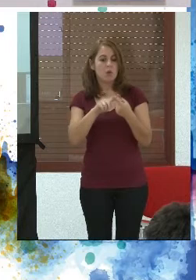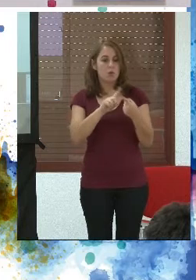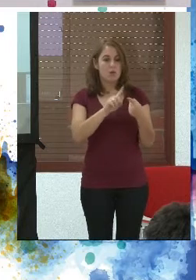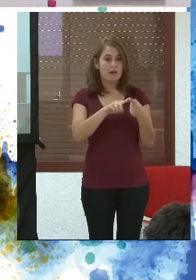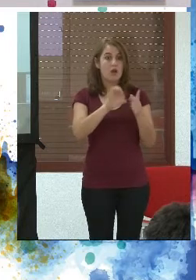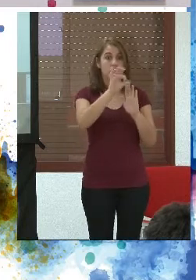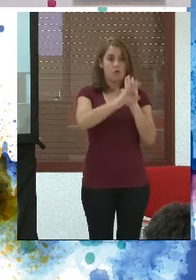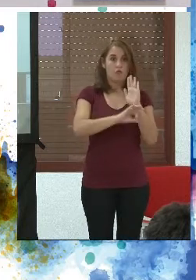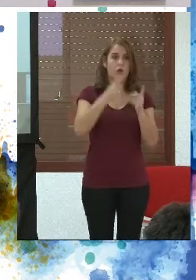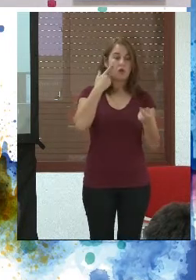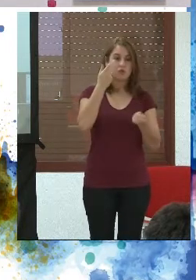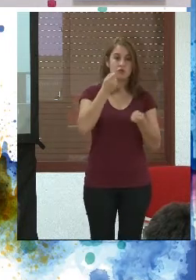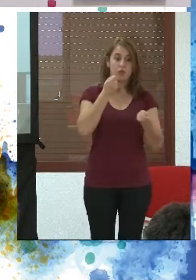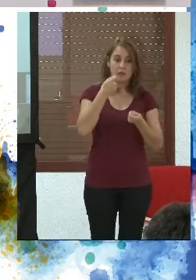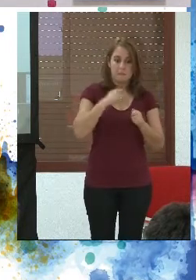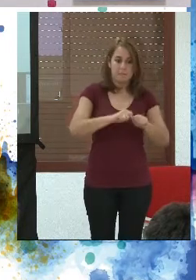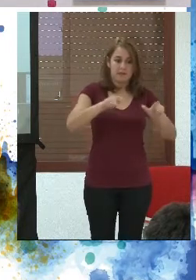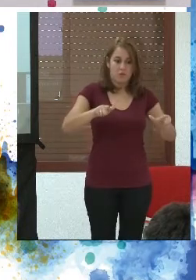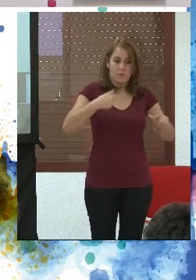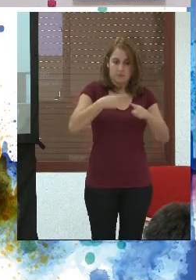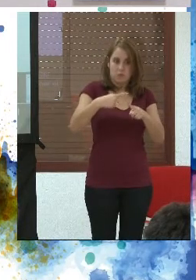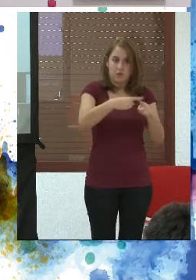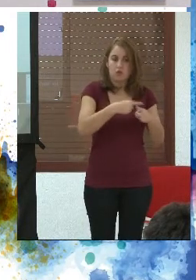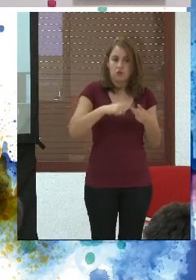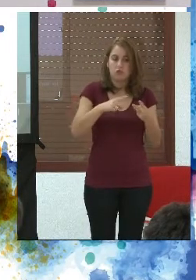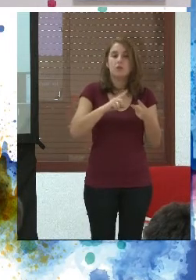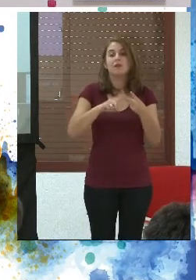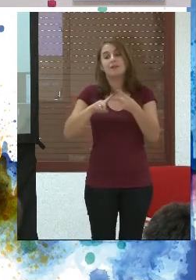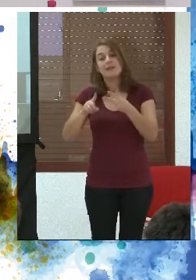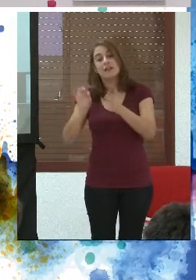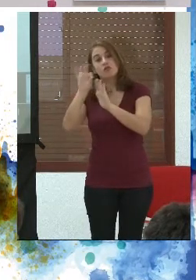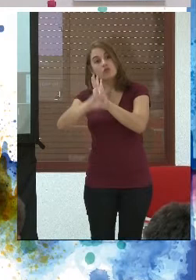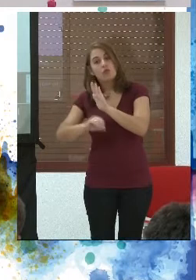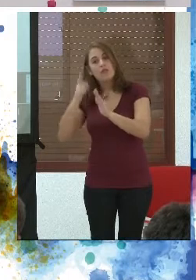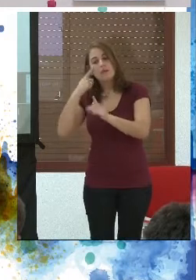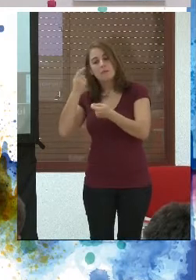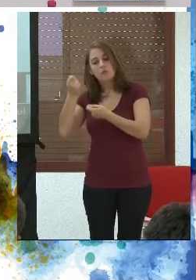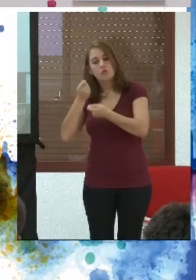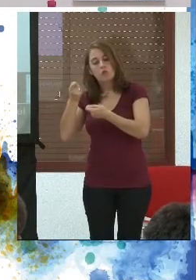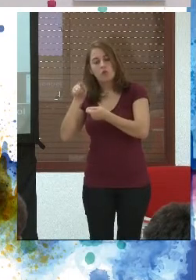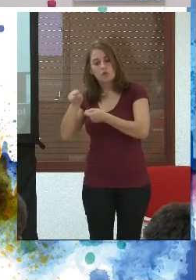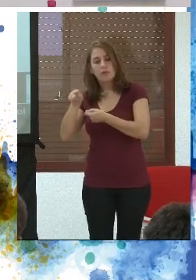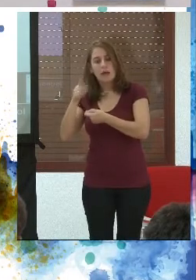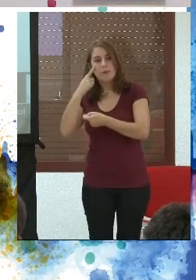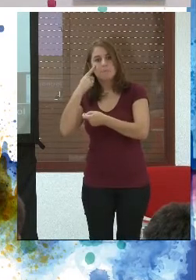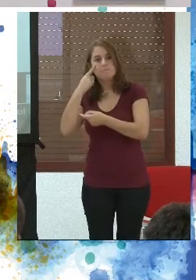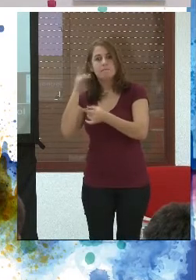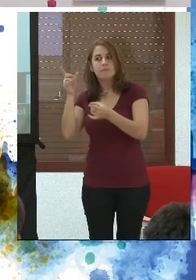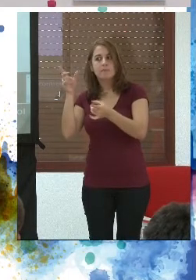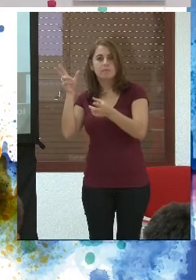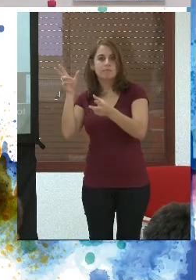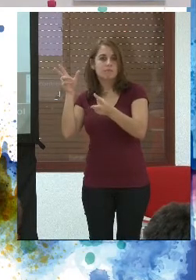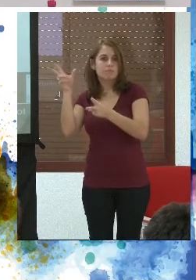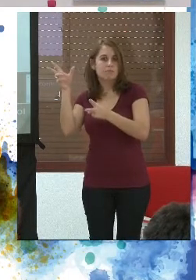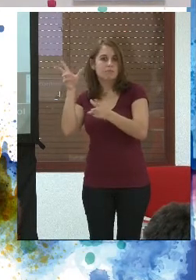one hand, we have the control software for the instrument panel software, and then we have the monitoring software to get